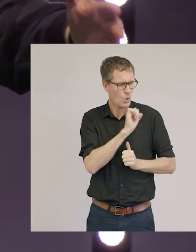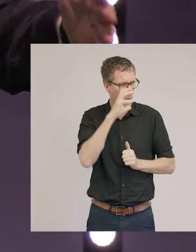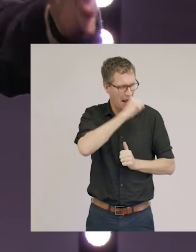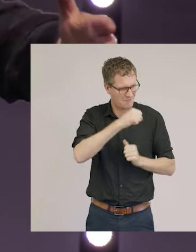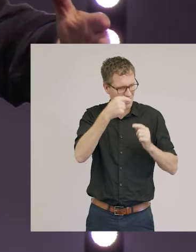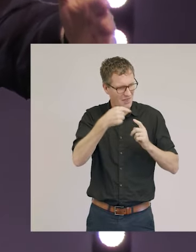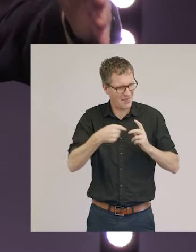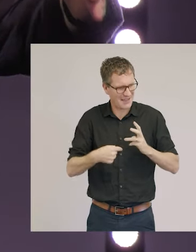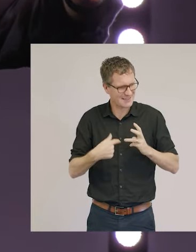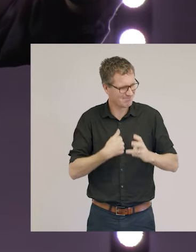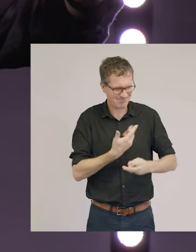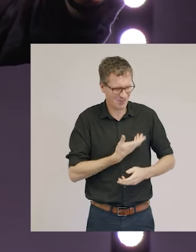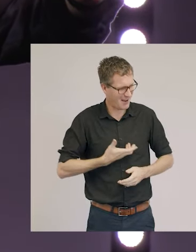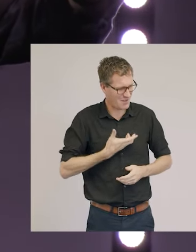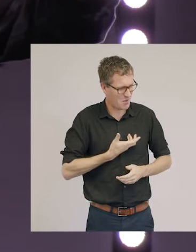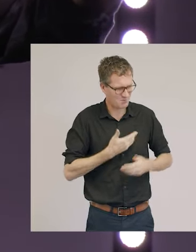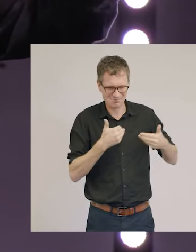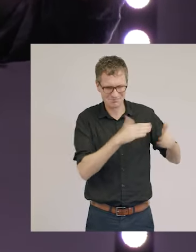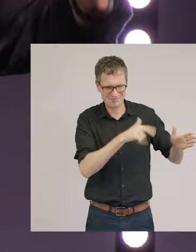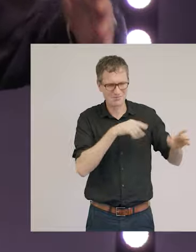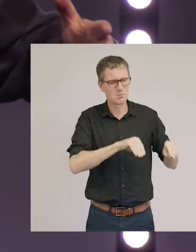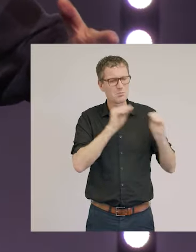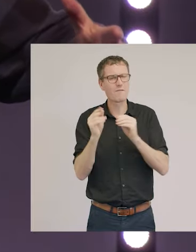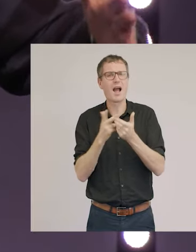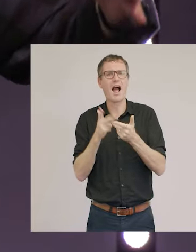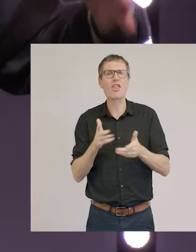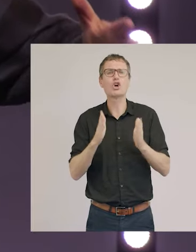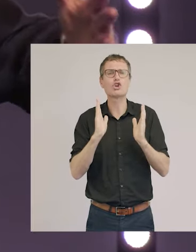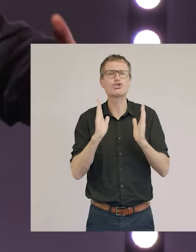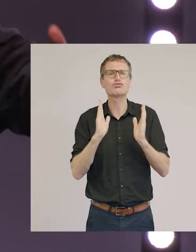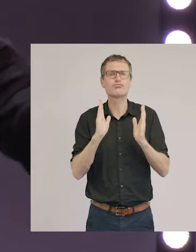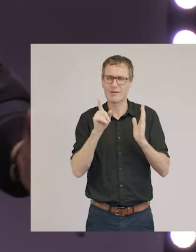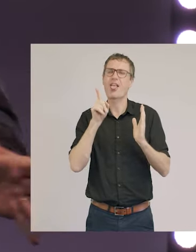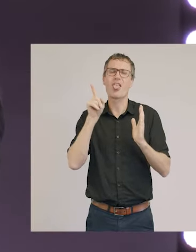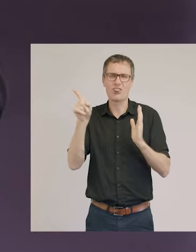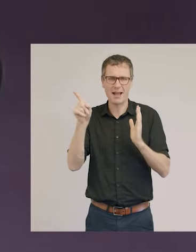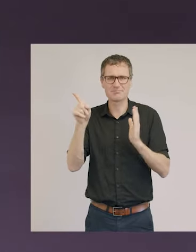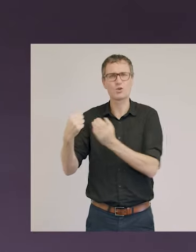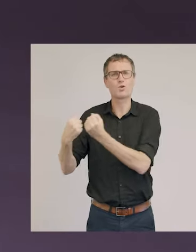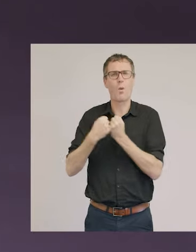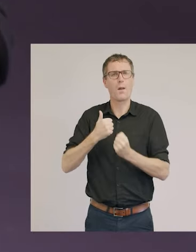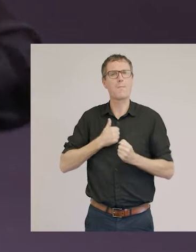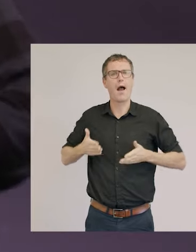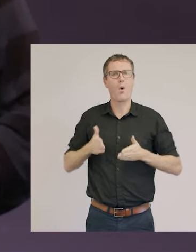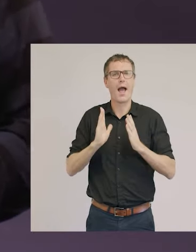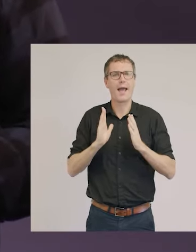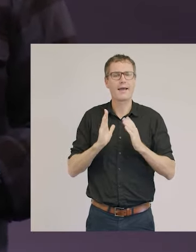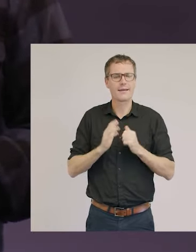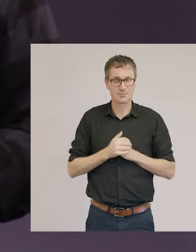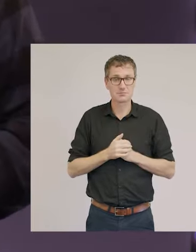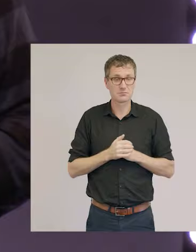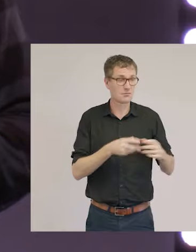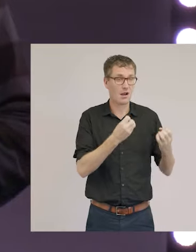stand on this issue. I find that, you know, it makes me feel uncomfortable. So I'm going to go to a church where they endorse the way that I want to